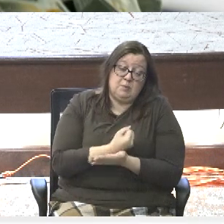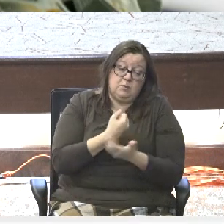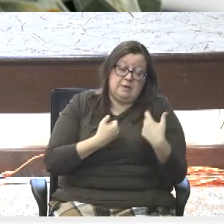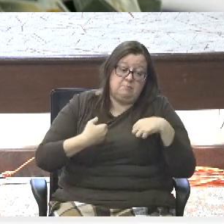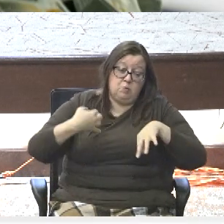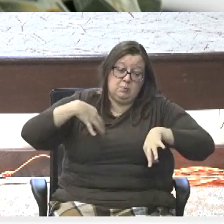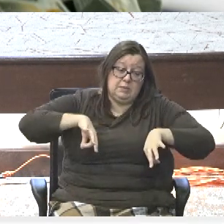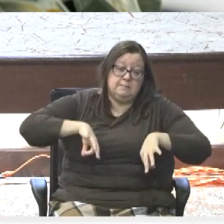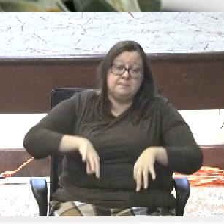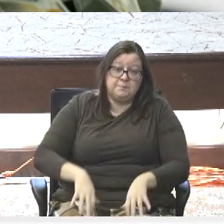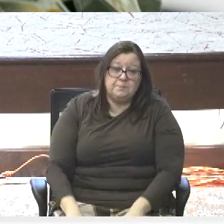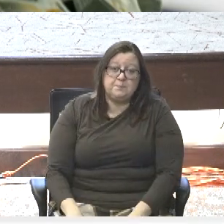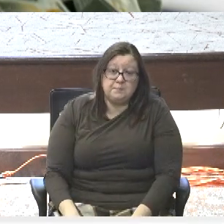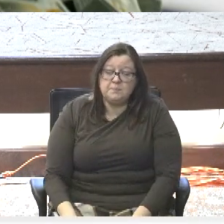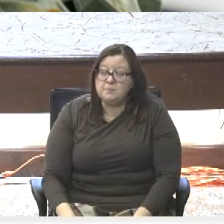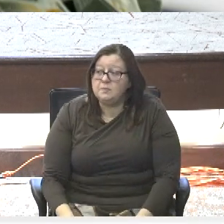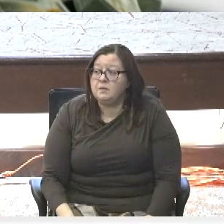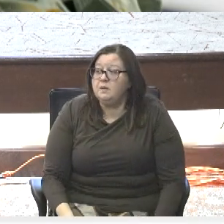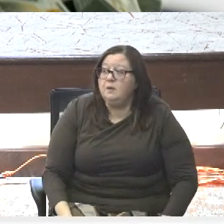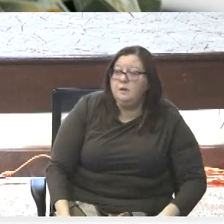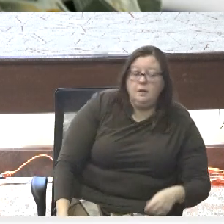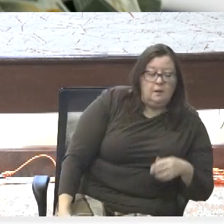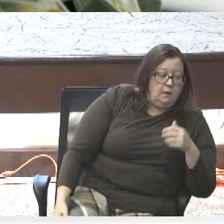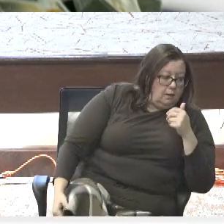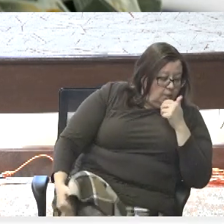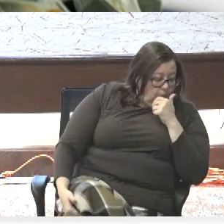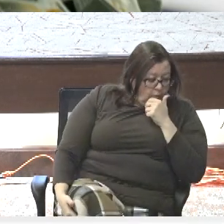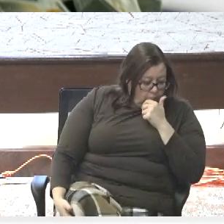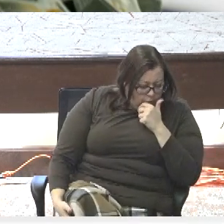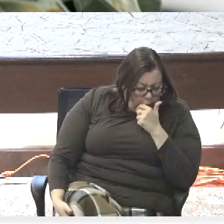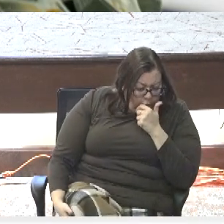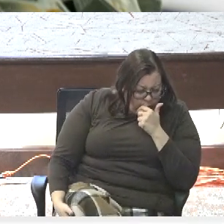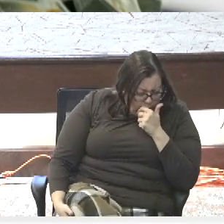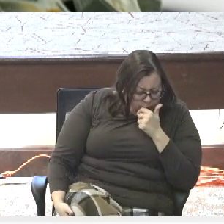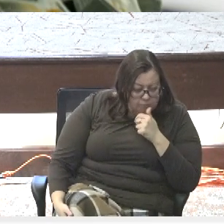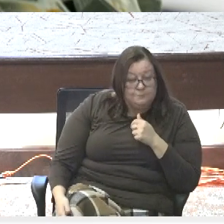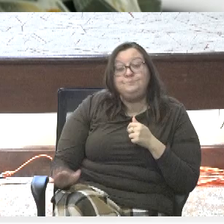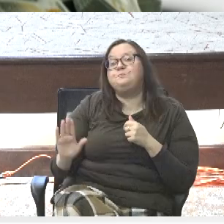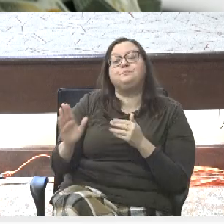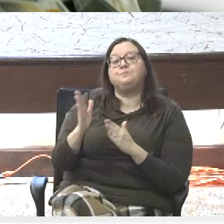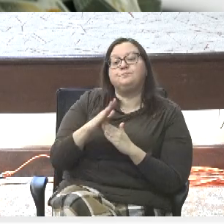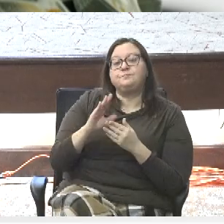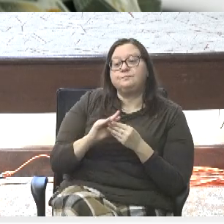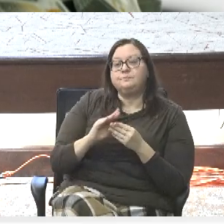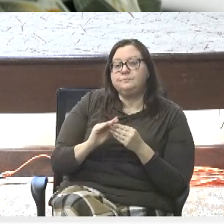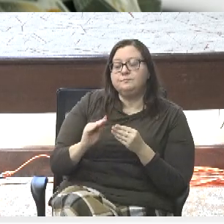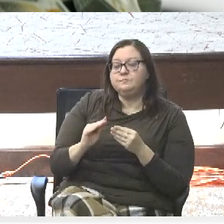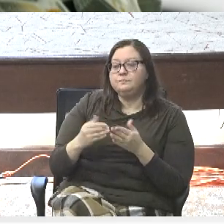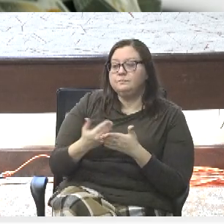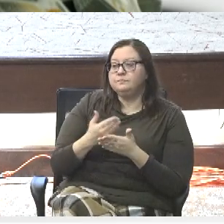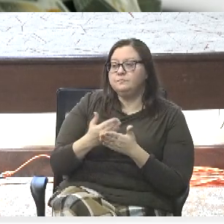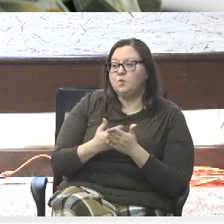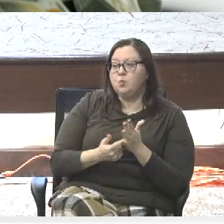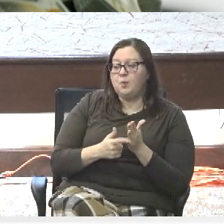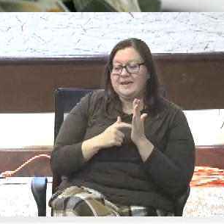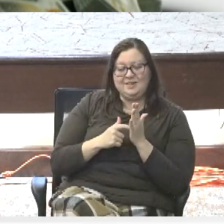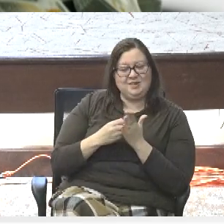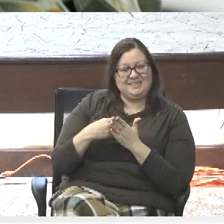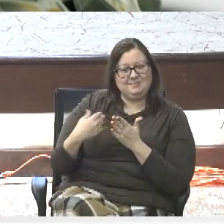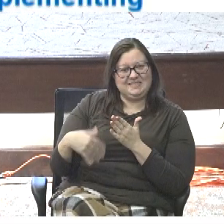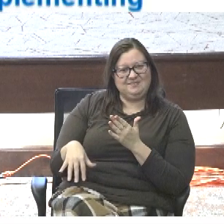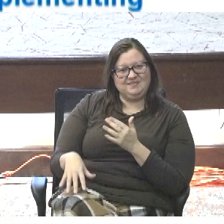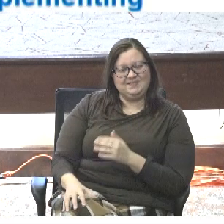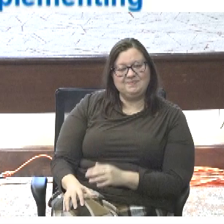win-win. As you might guess, their number one comment was that the new criteria was going to be too